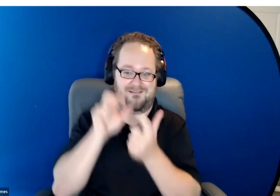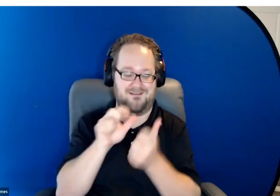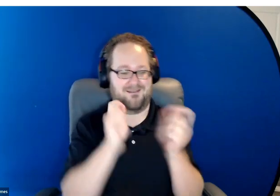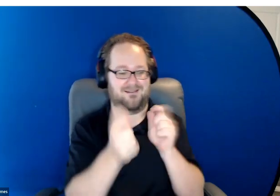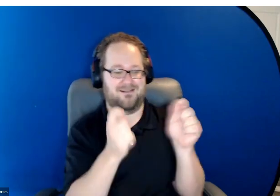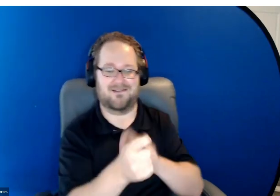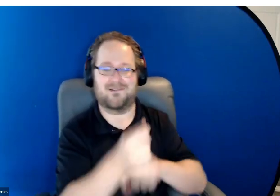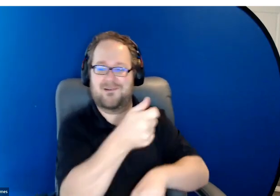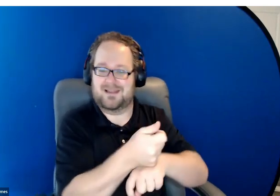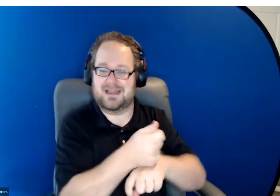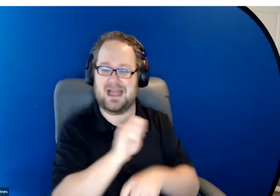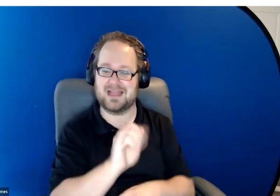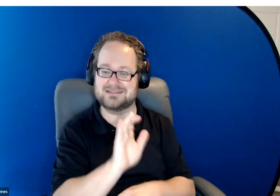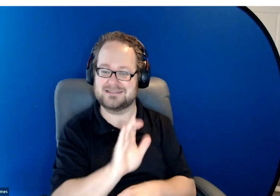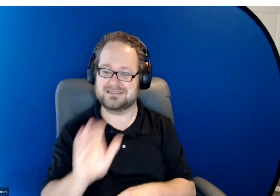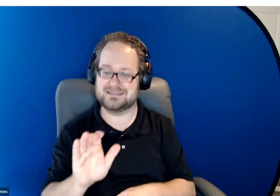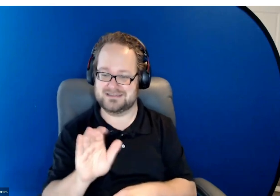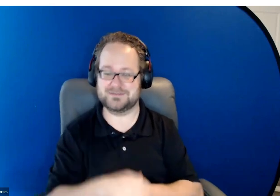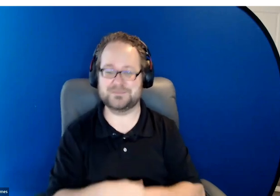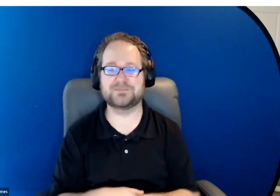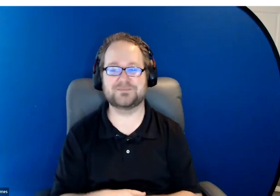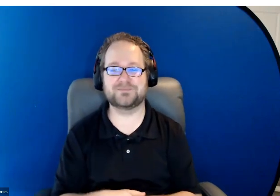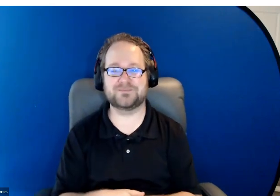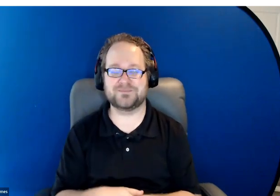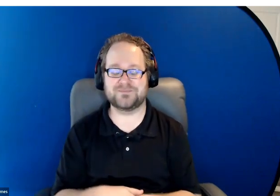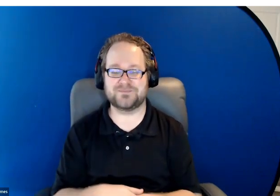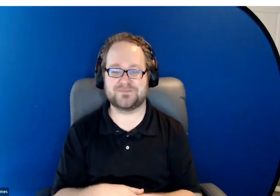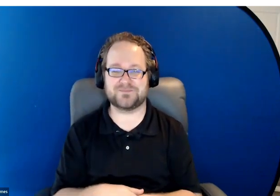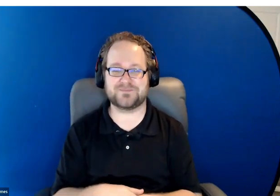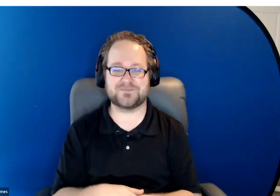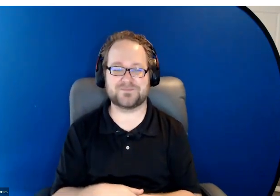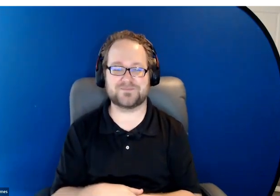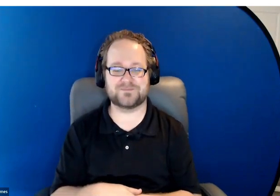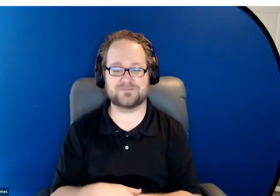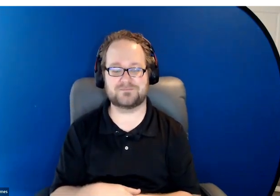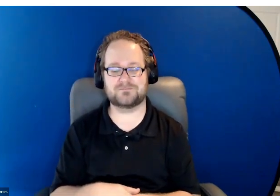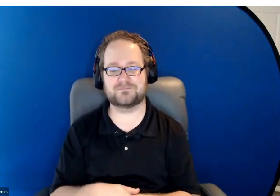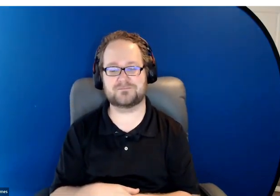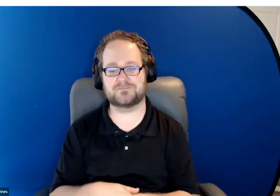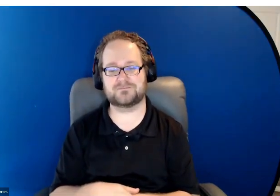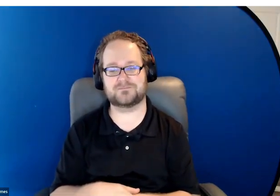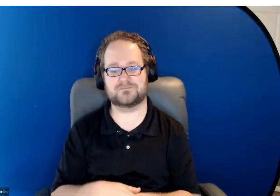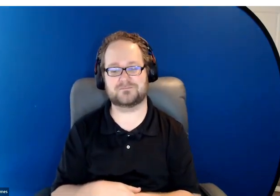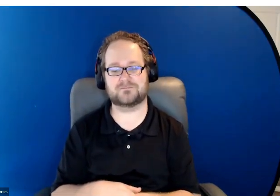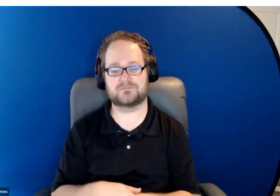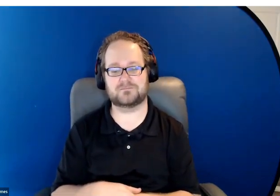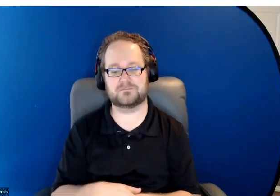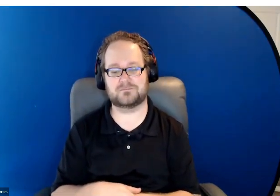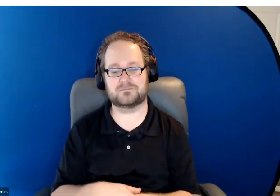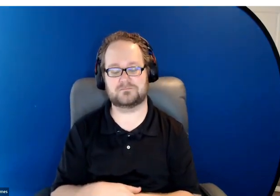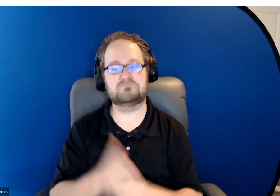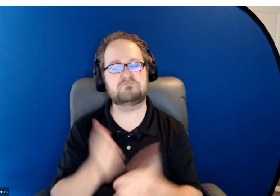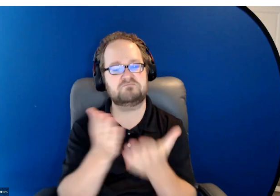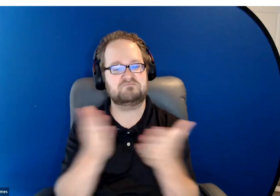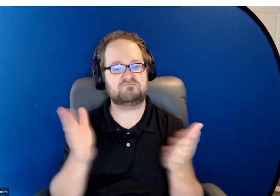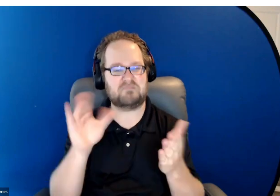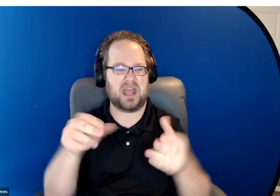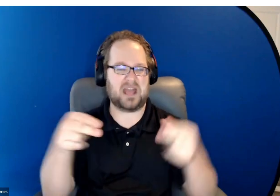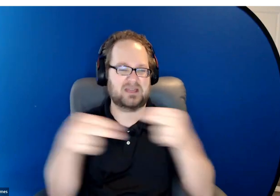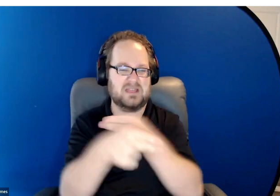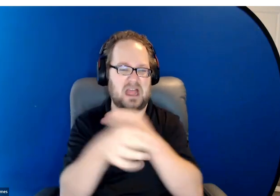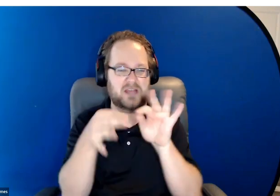ICC's important efforts. Next slide. So I want to just read the vision of